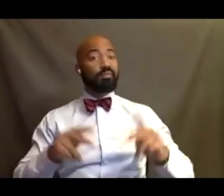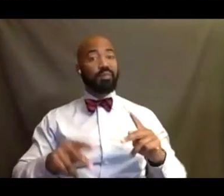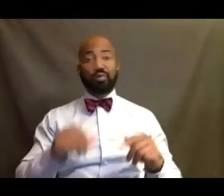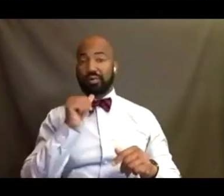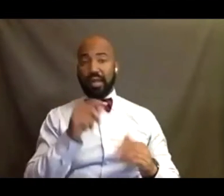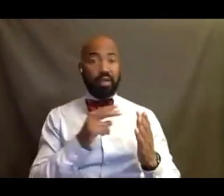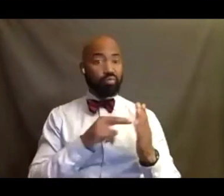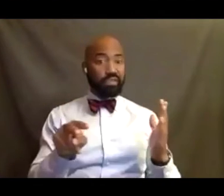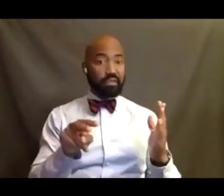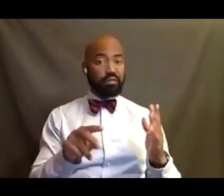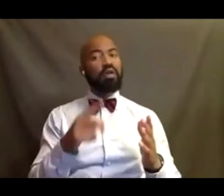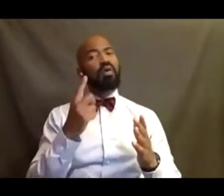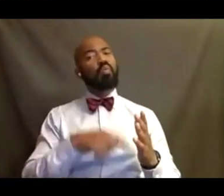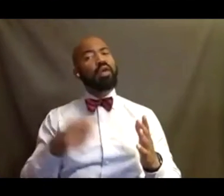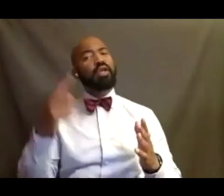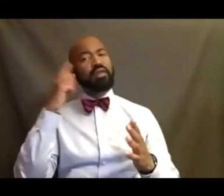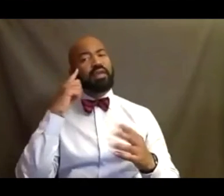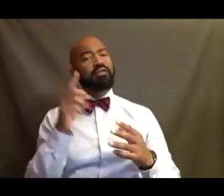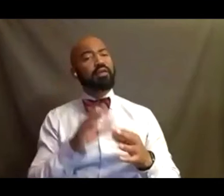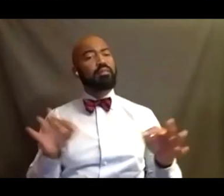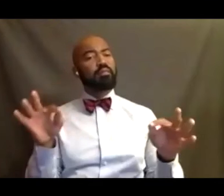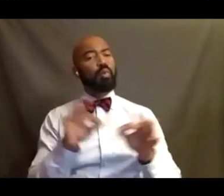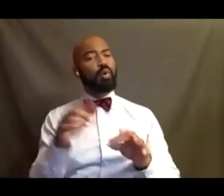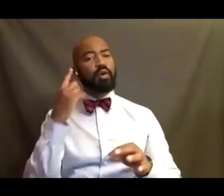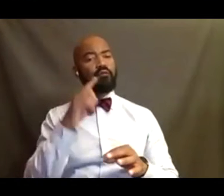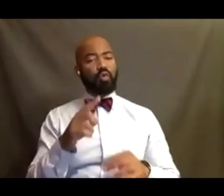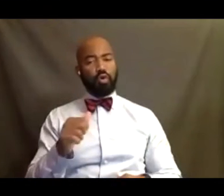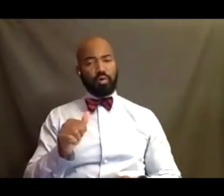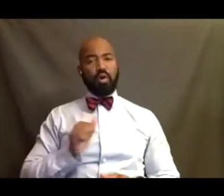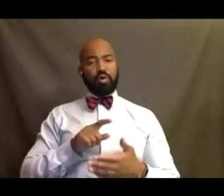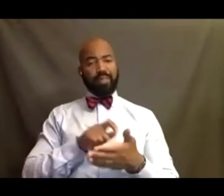what you believe to be the importance of memoir, of like autobiography?